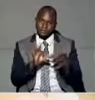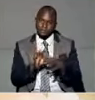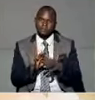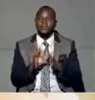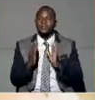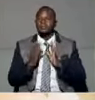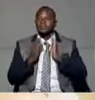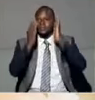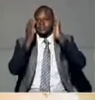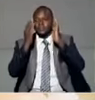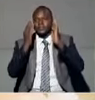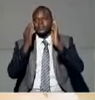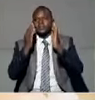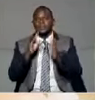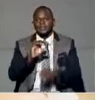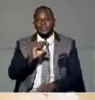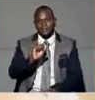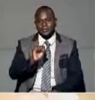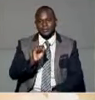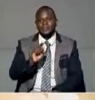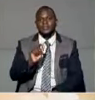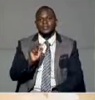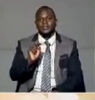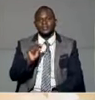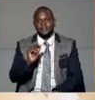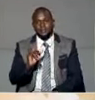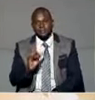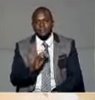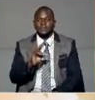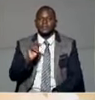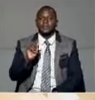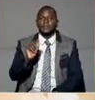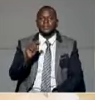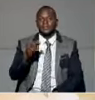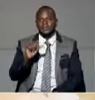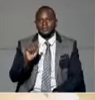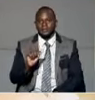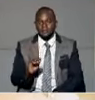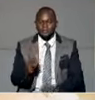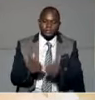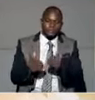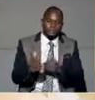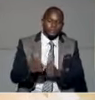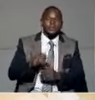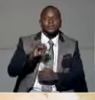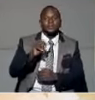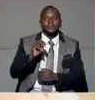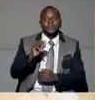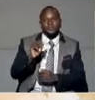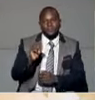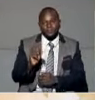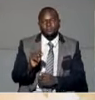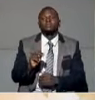the Archbishop Stanely Ntagali, and to discuss or talk about the forthcoming Janan Luwum Day that